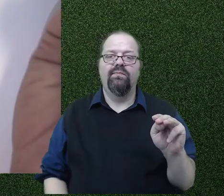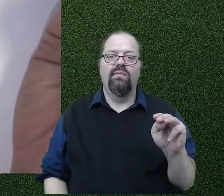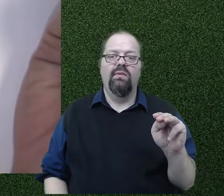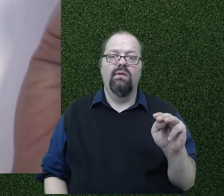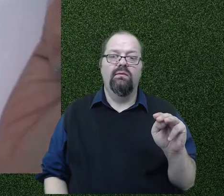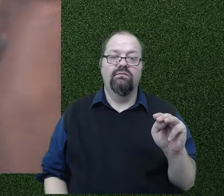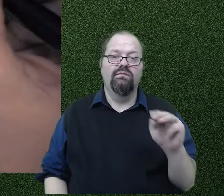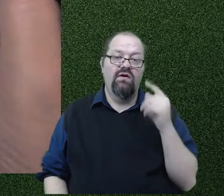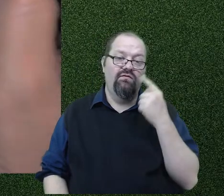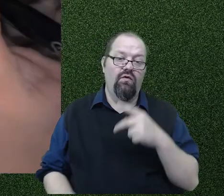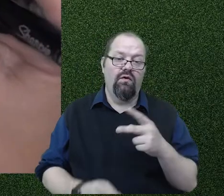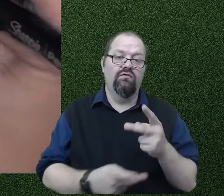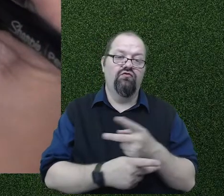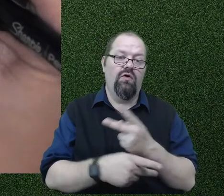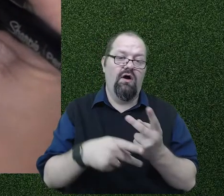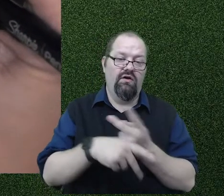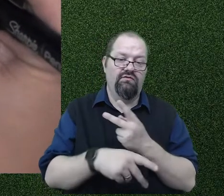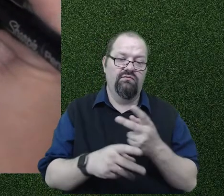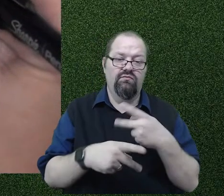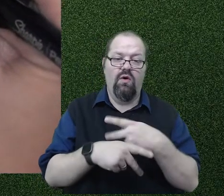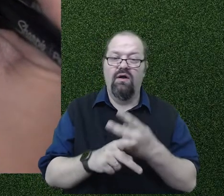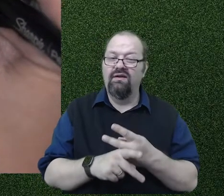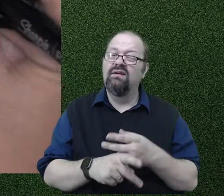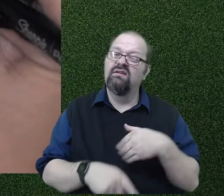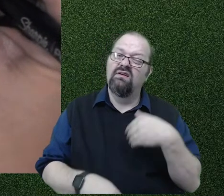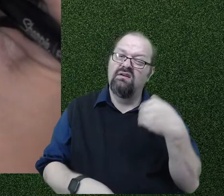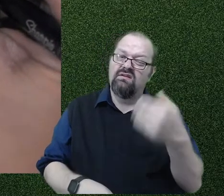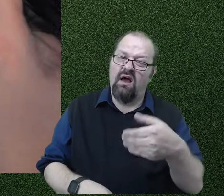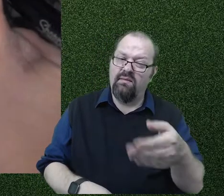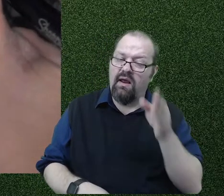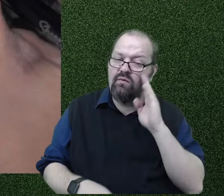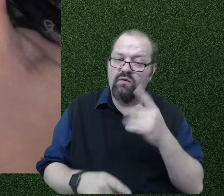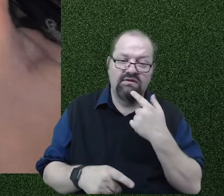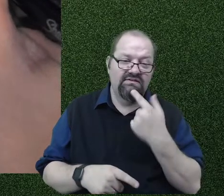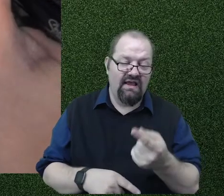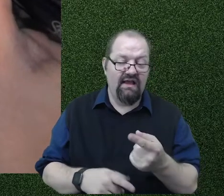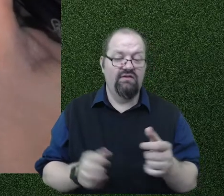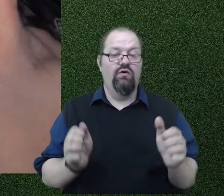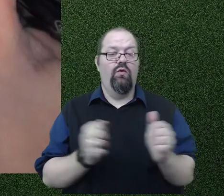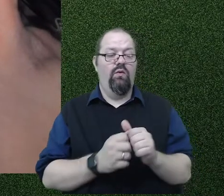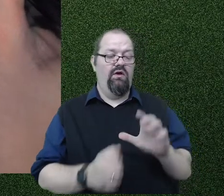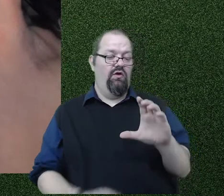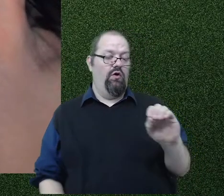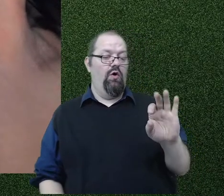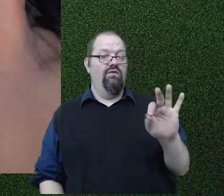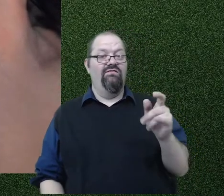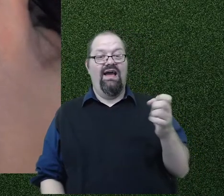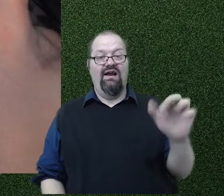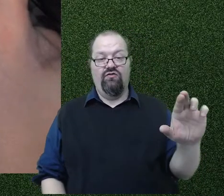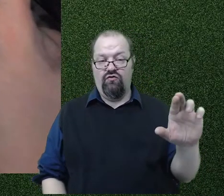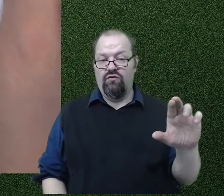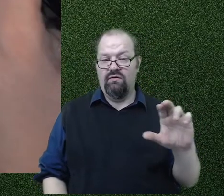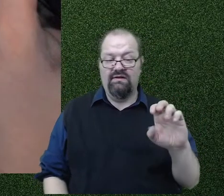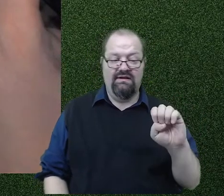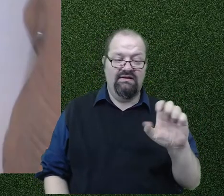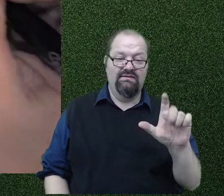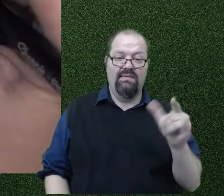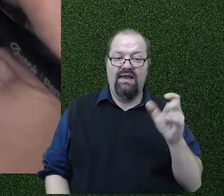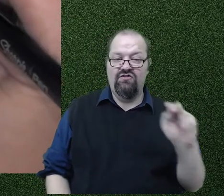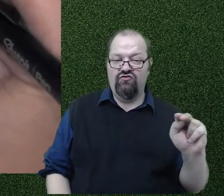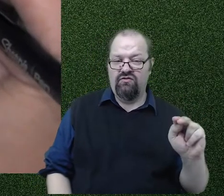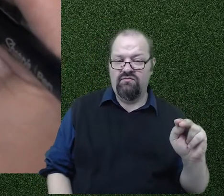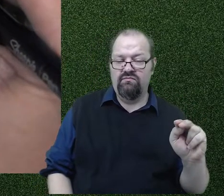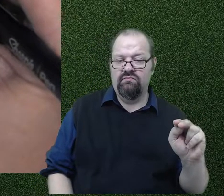Of the cross product, and sometimes they're going to call it, they're going to say it's with cofactor expansion.